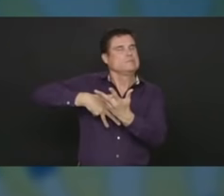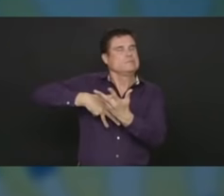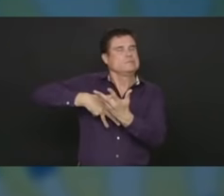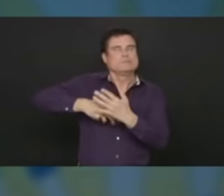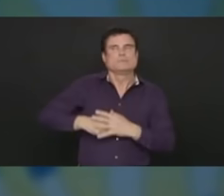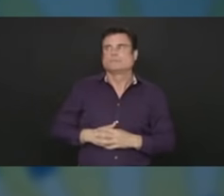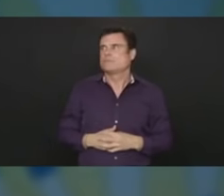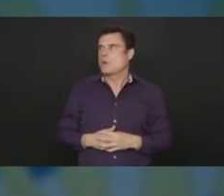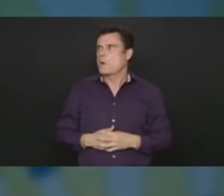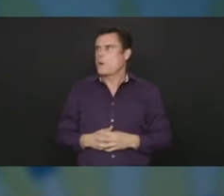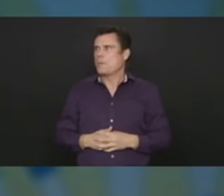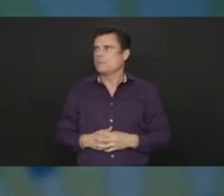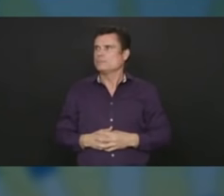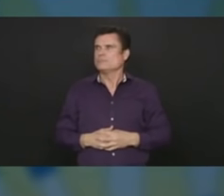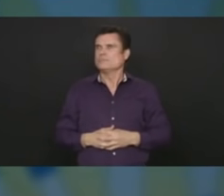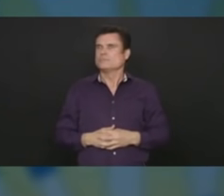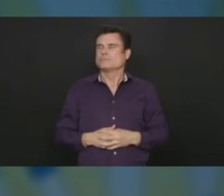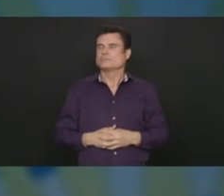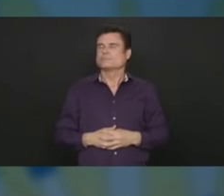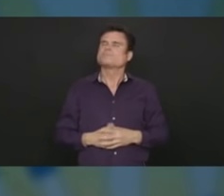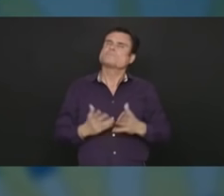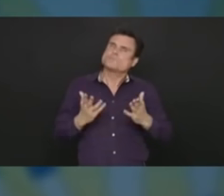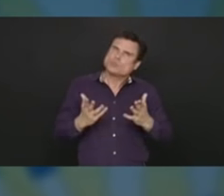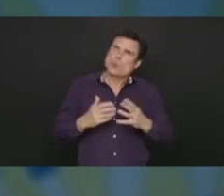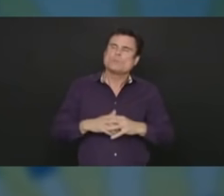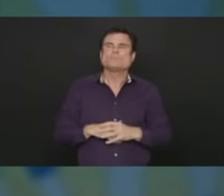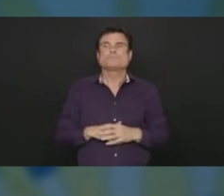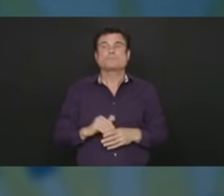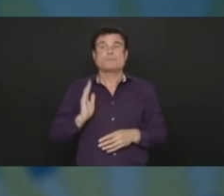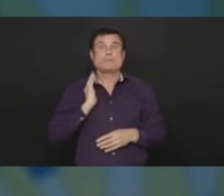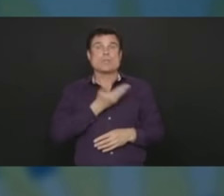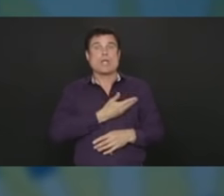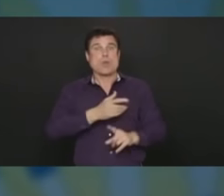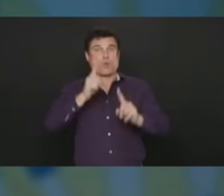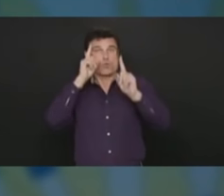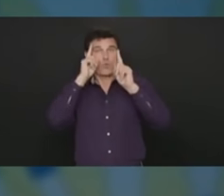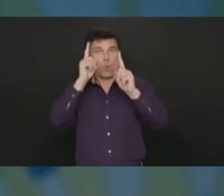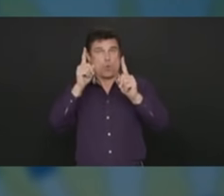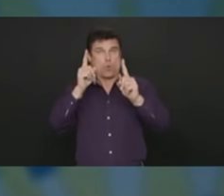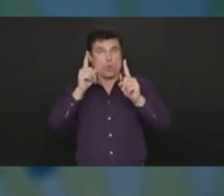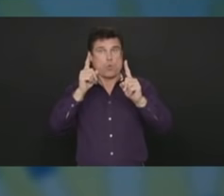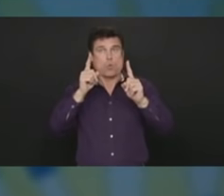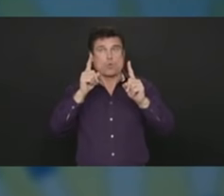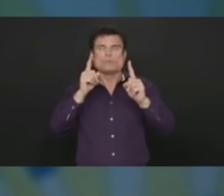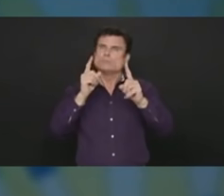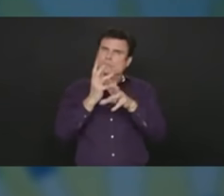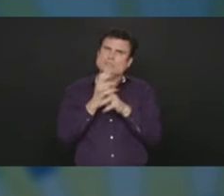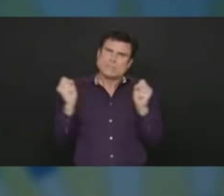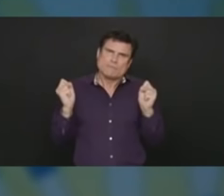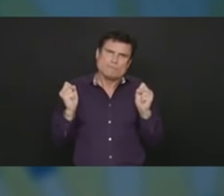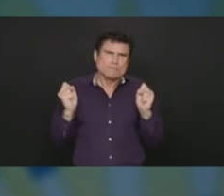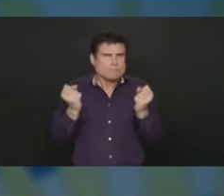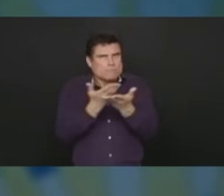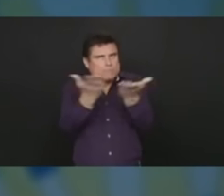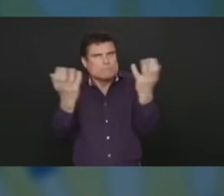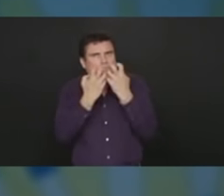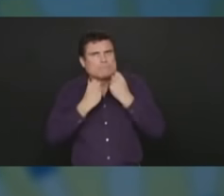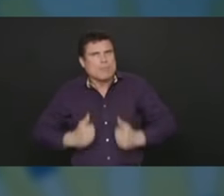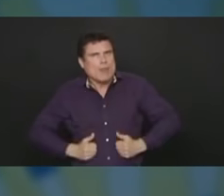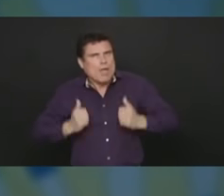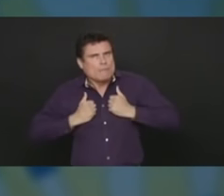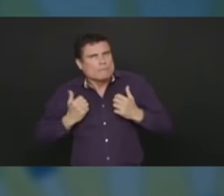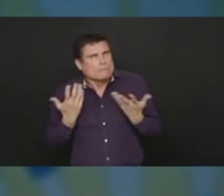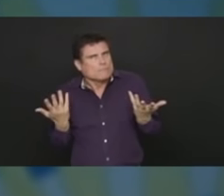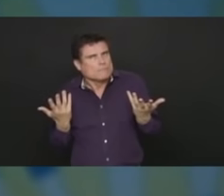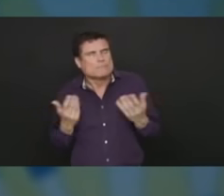possible, particularly to try and protect those who are more likely to have severe illness, to end up in hospital, or to die from